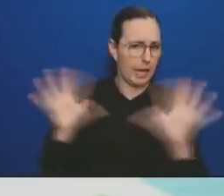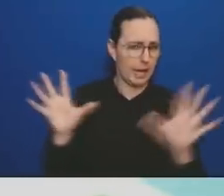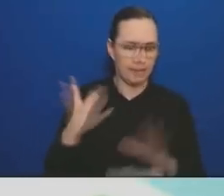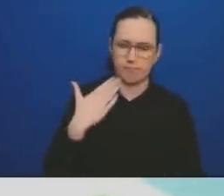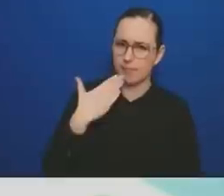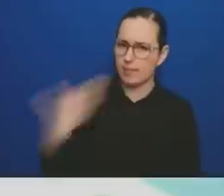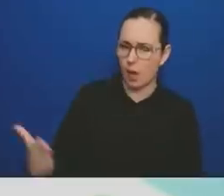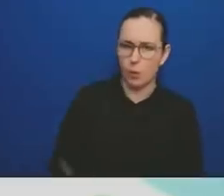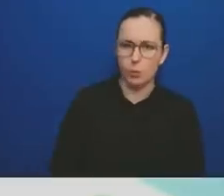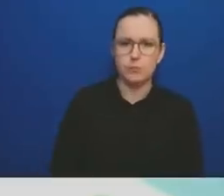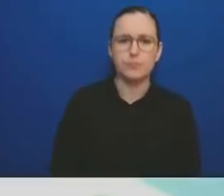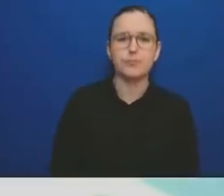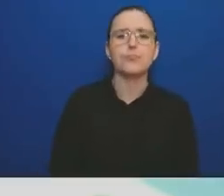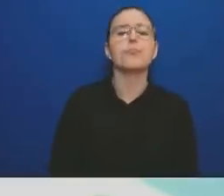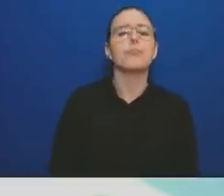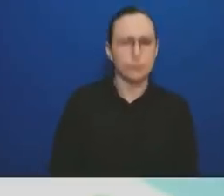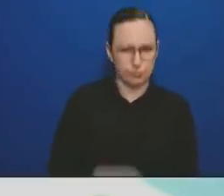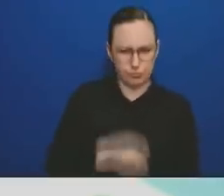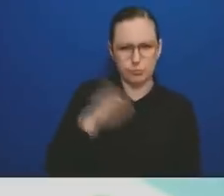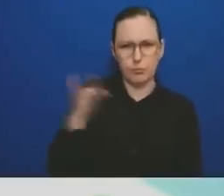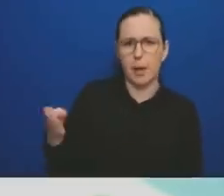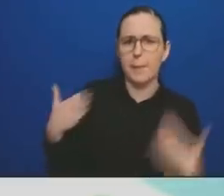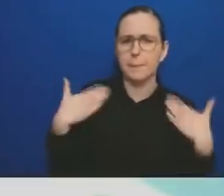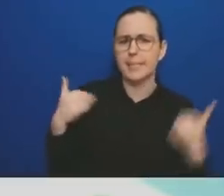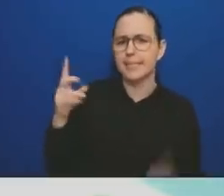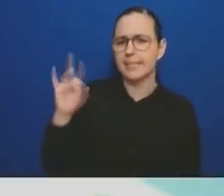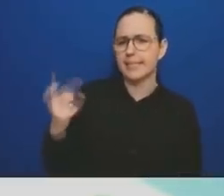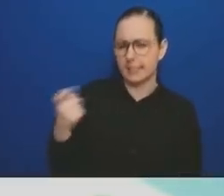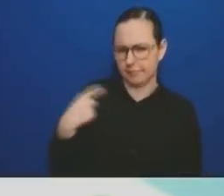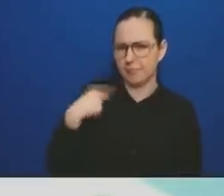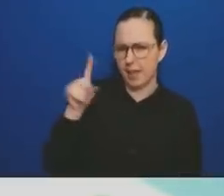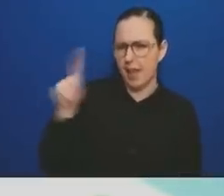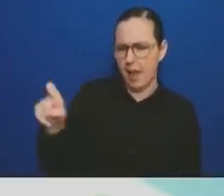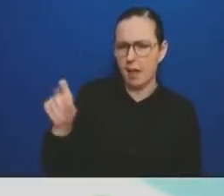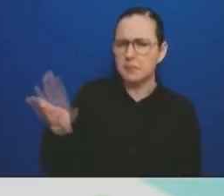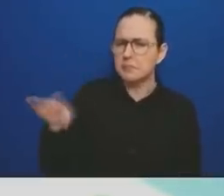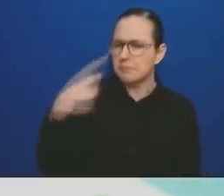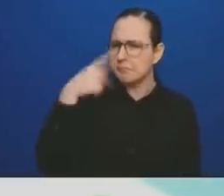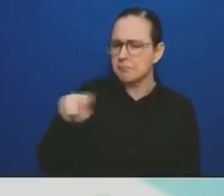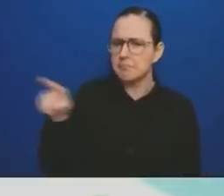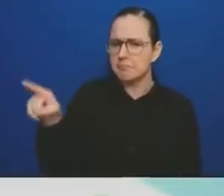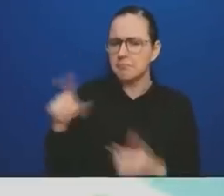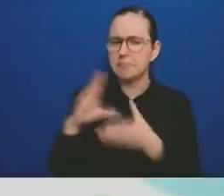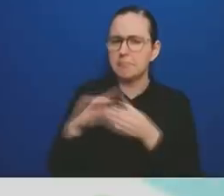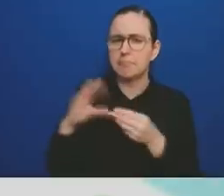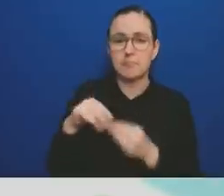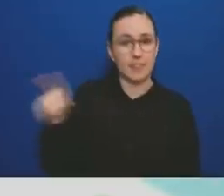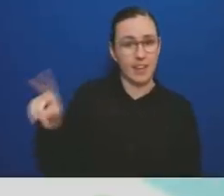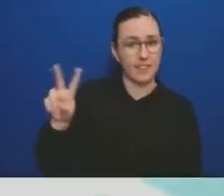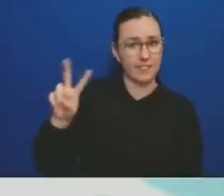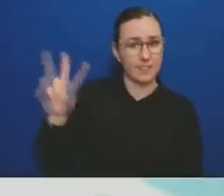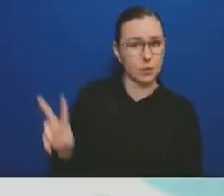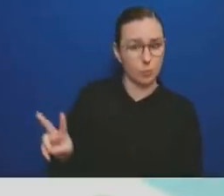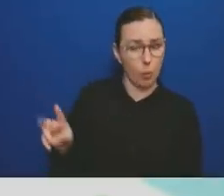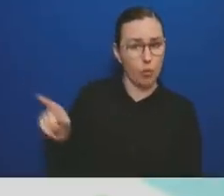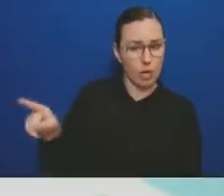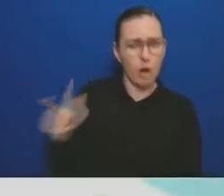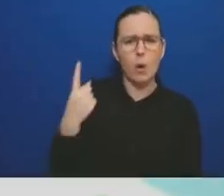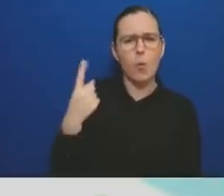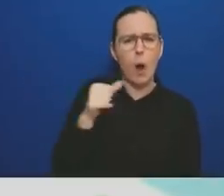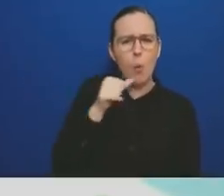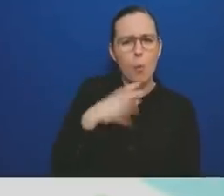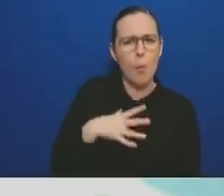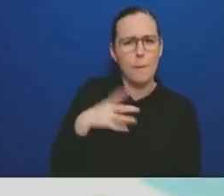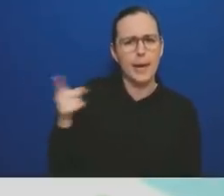Rob, did you have a follow-up? Great, thank you. Yeah, Minister Dix, could I ask you to comment on the